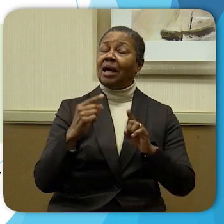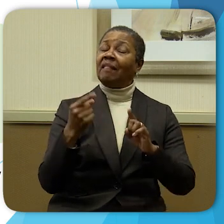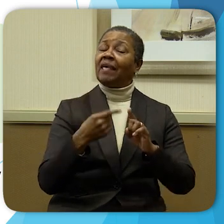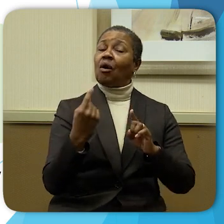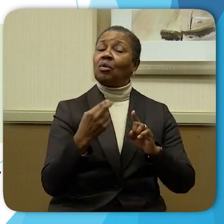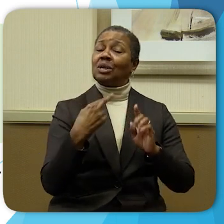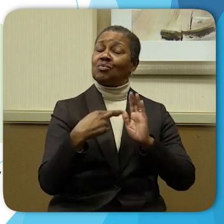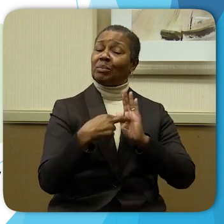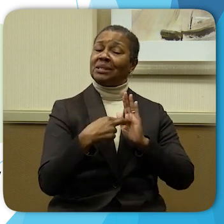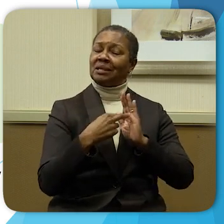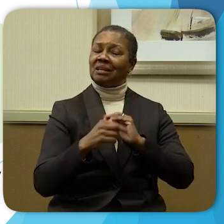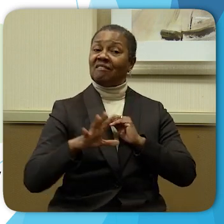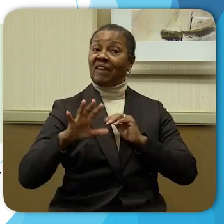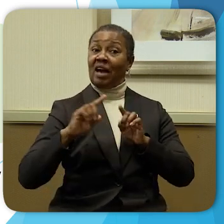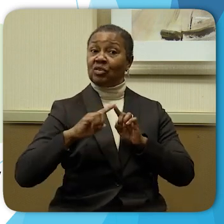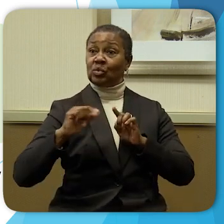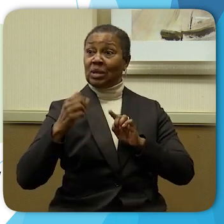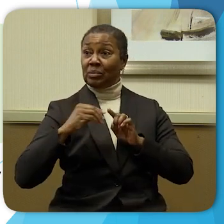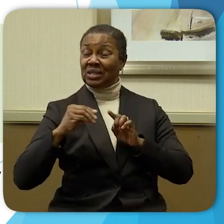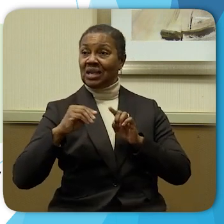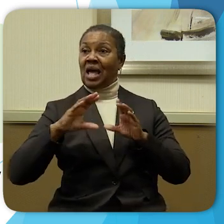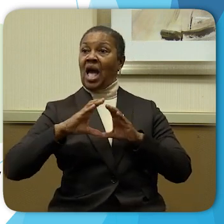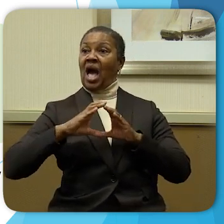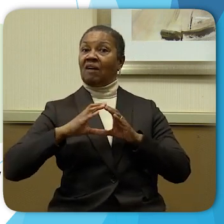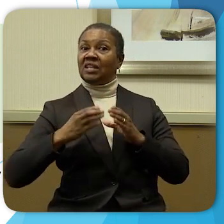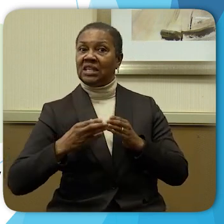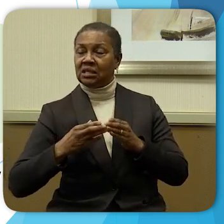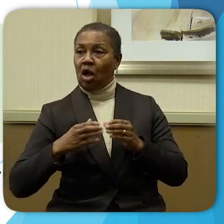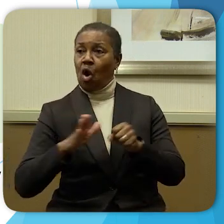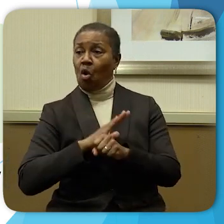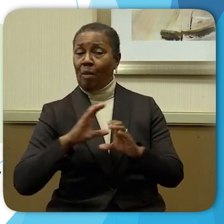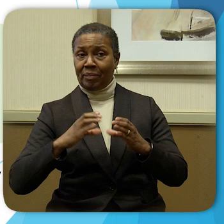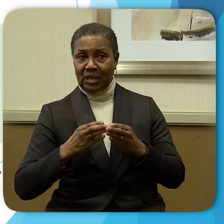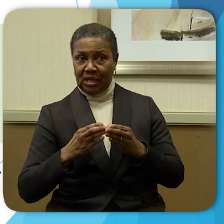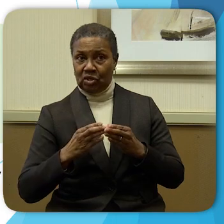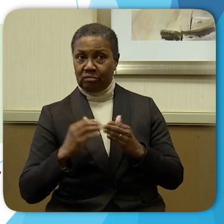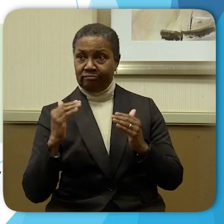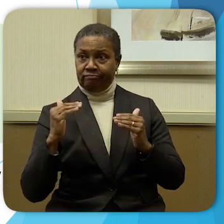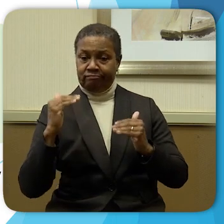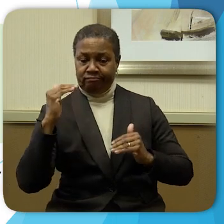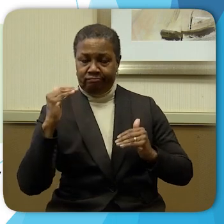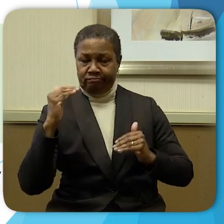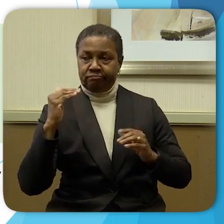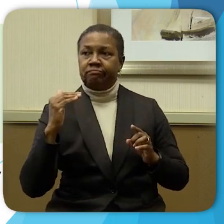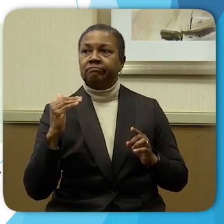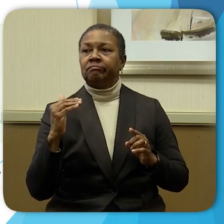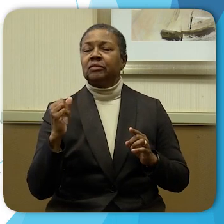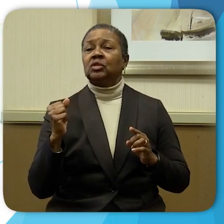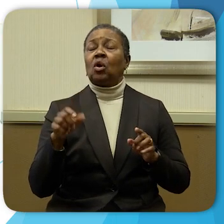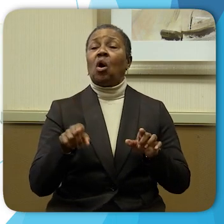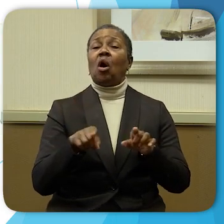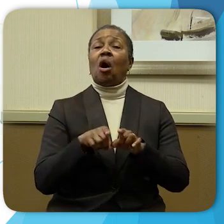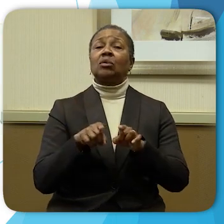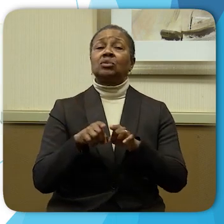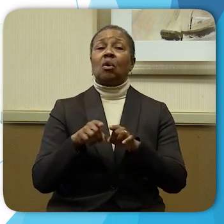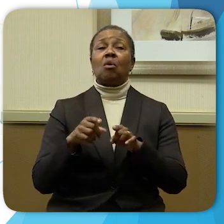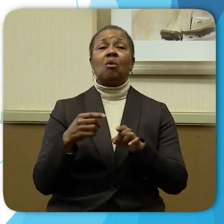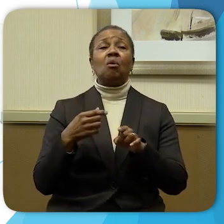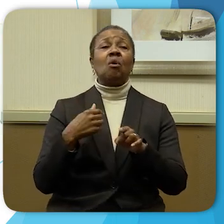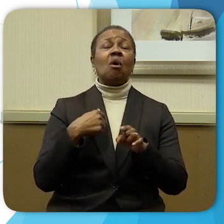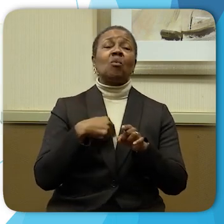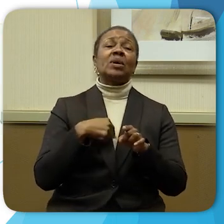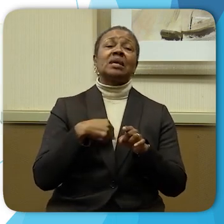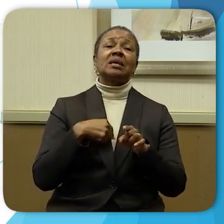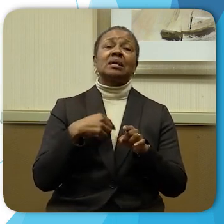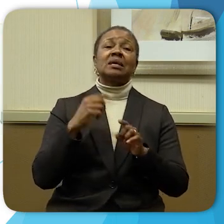represent 5 to 10% of the general youth population, so there's a disproportion. We also,